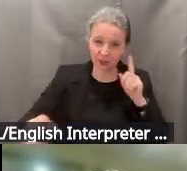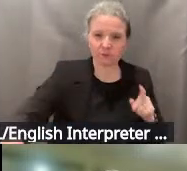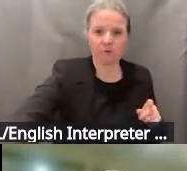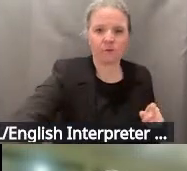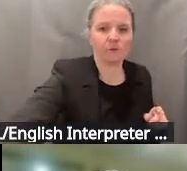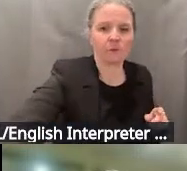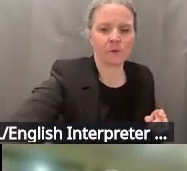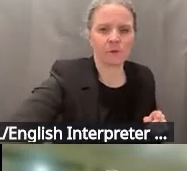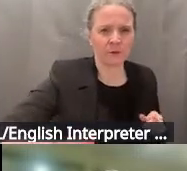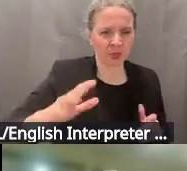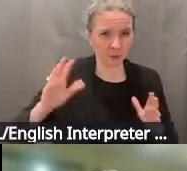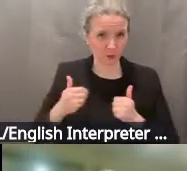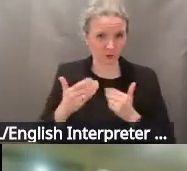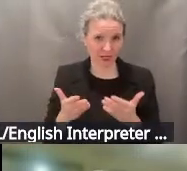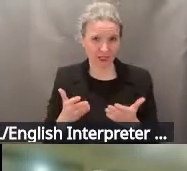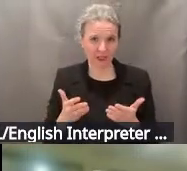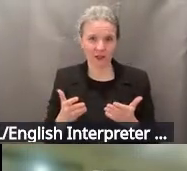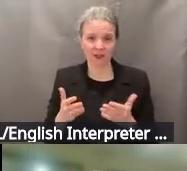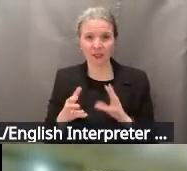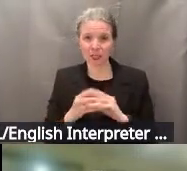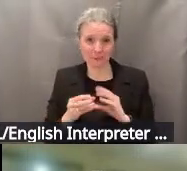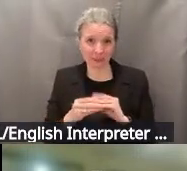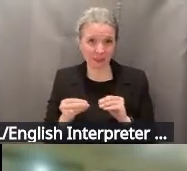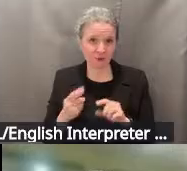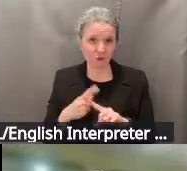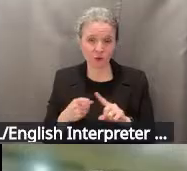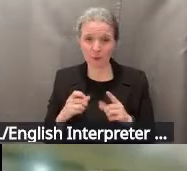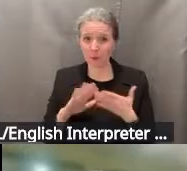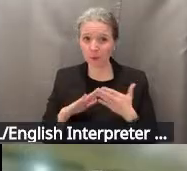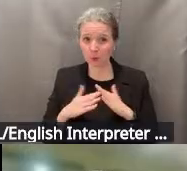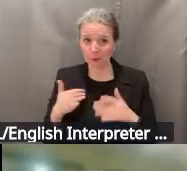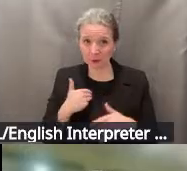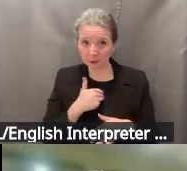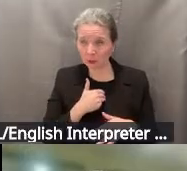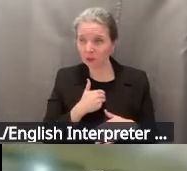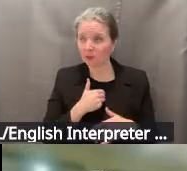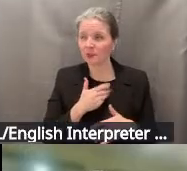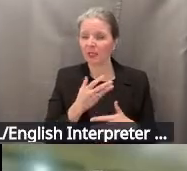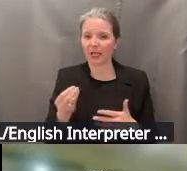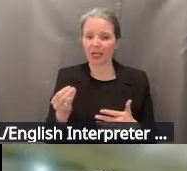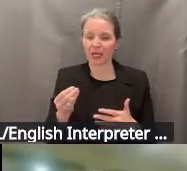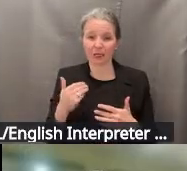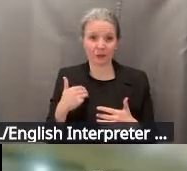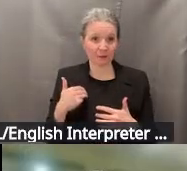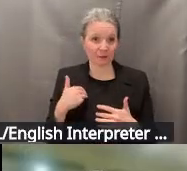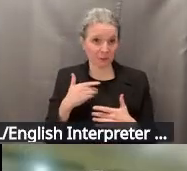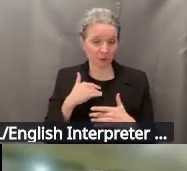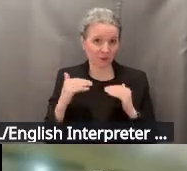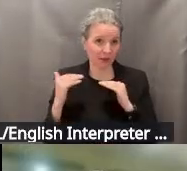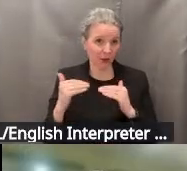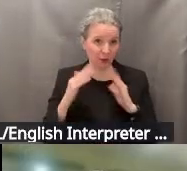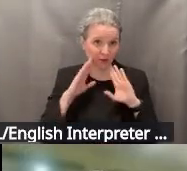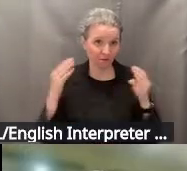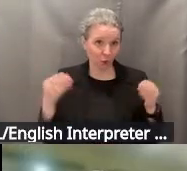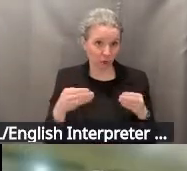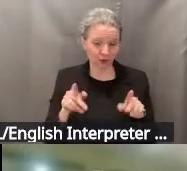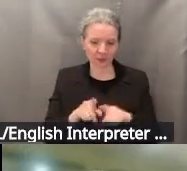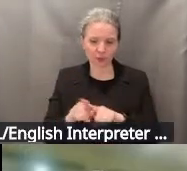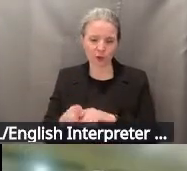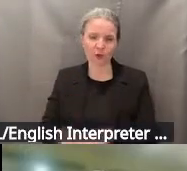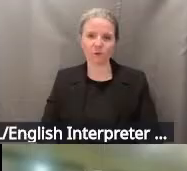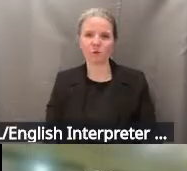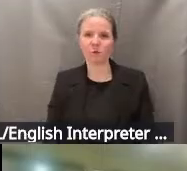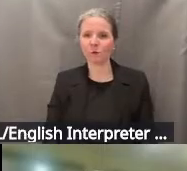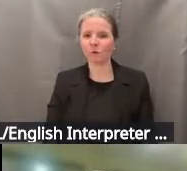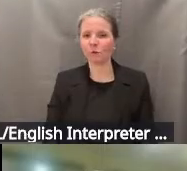and providing comments from community members and members with an equity focus to